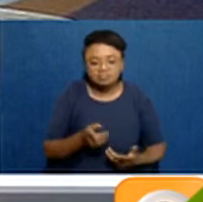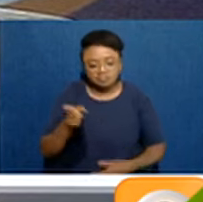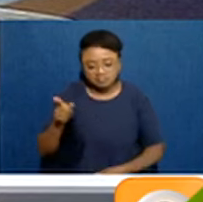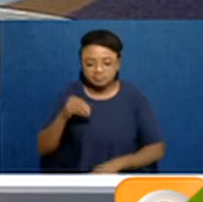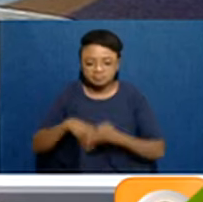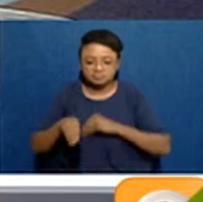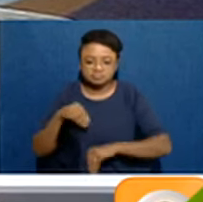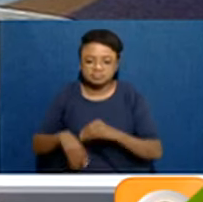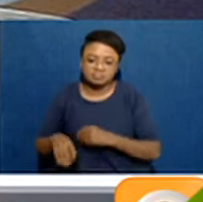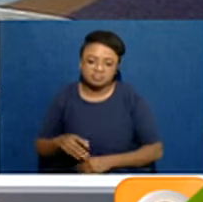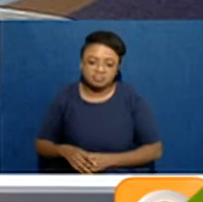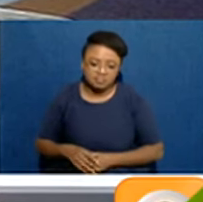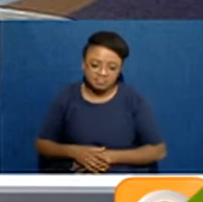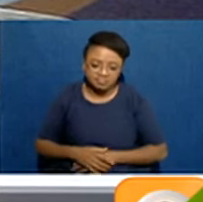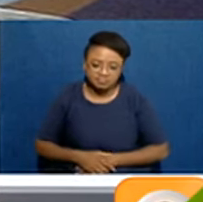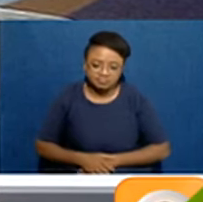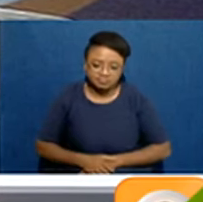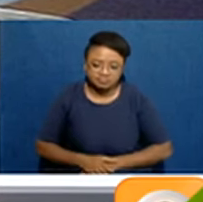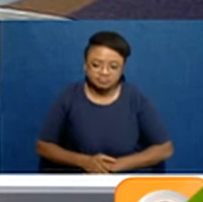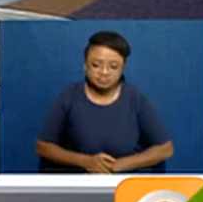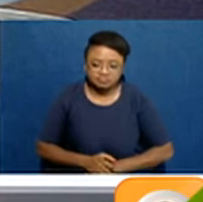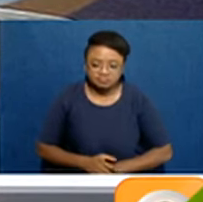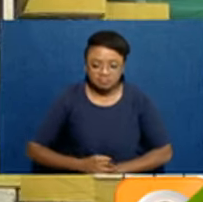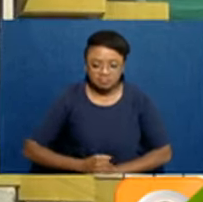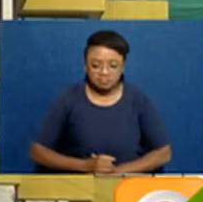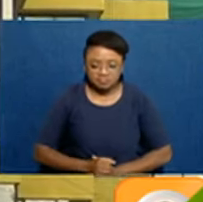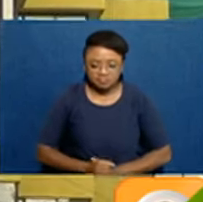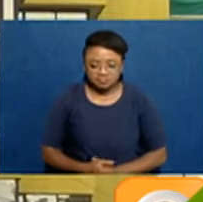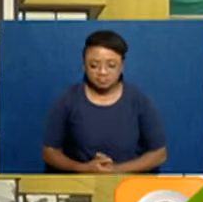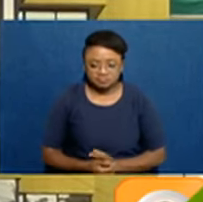in Thika. Martin Munene has the details.